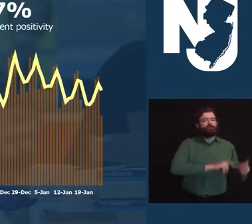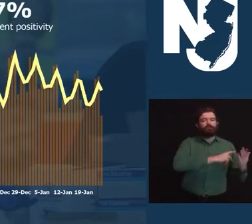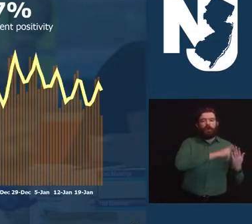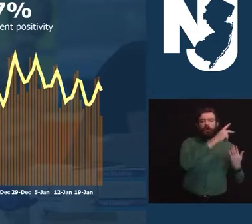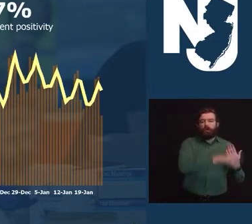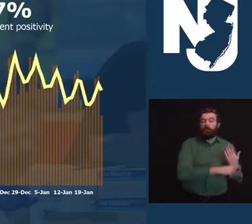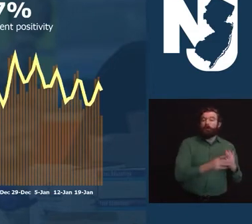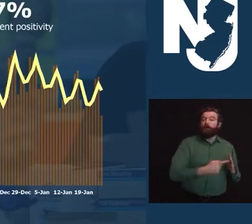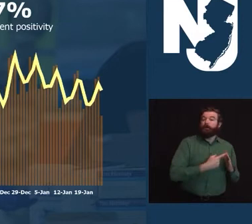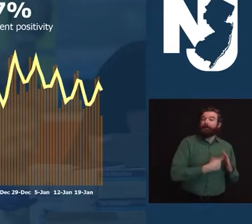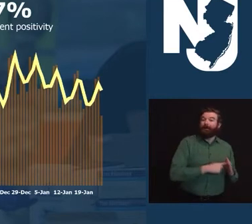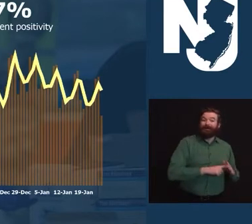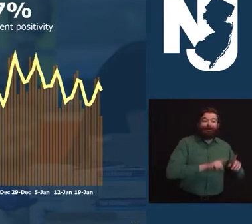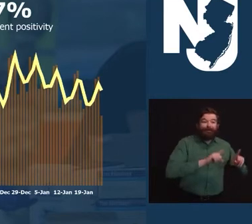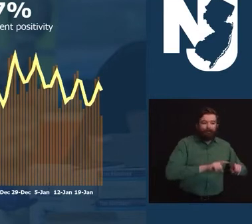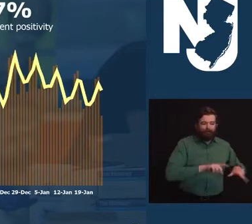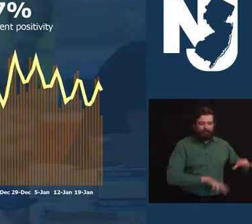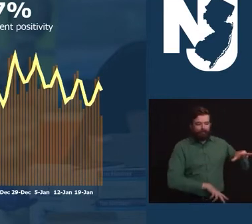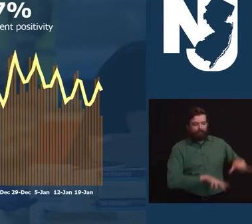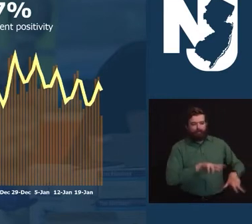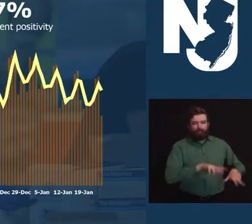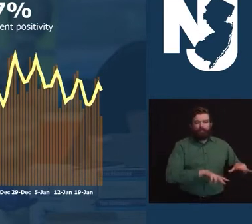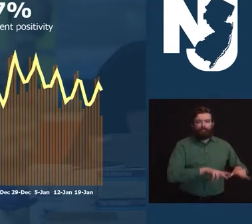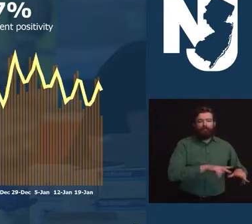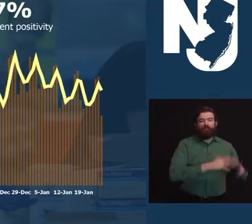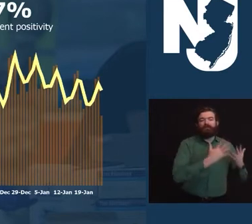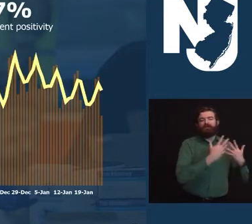in March would have guessed that New Jersey would be testing